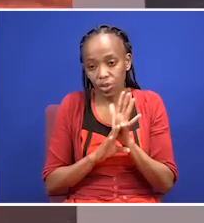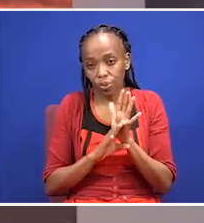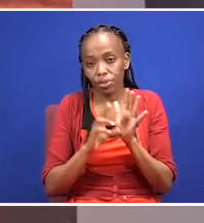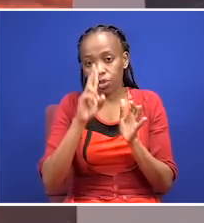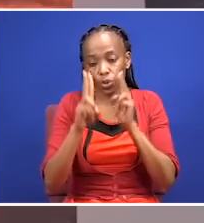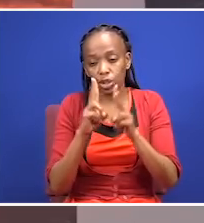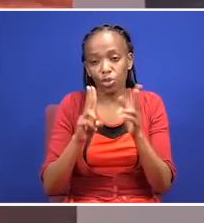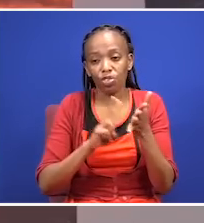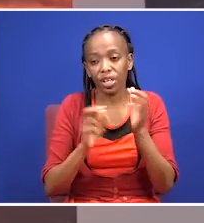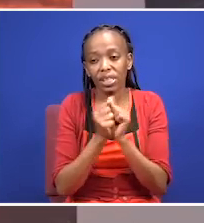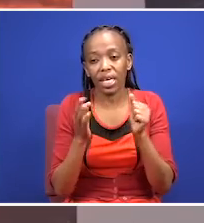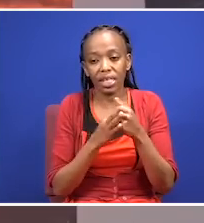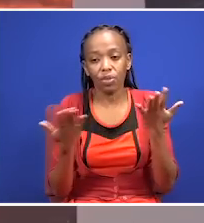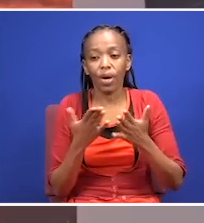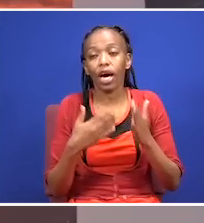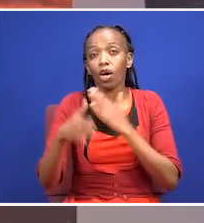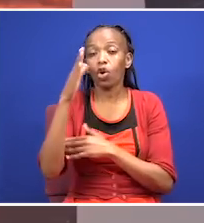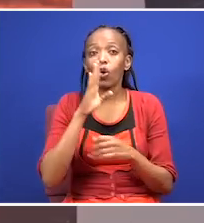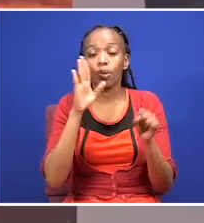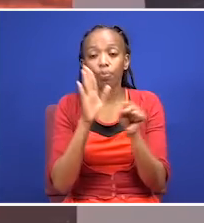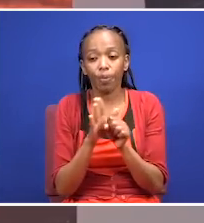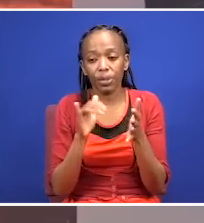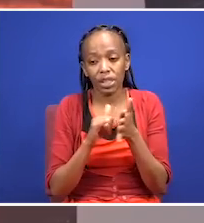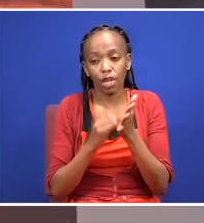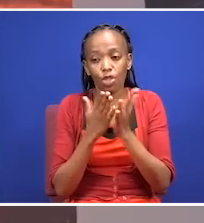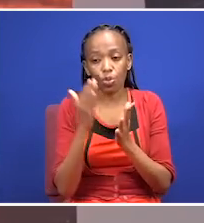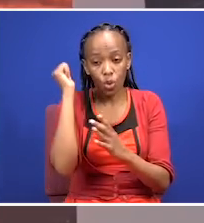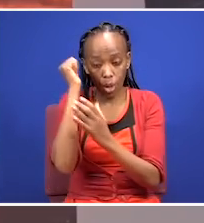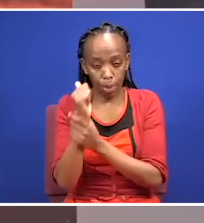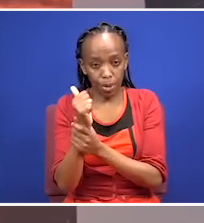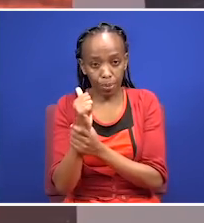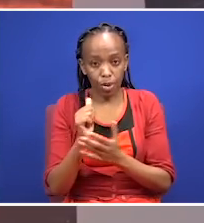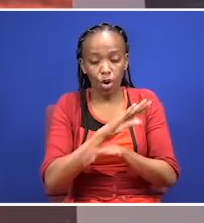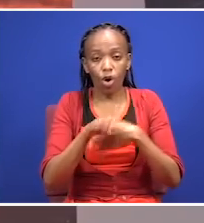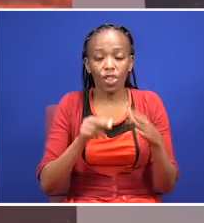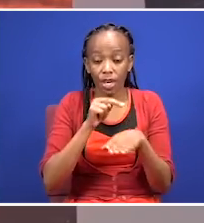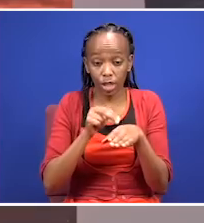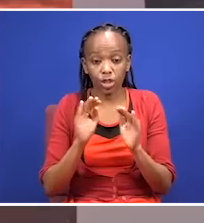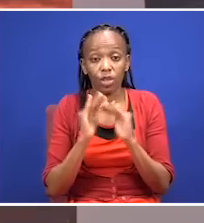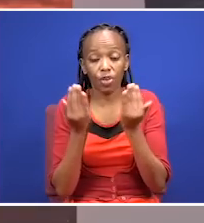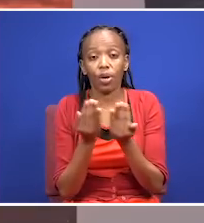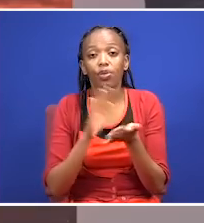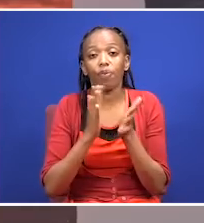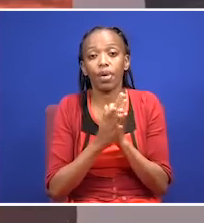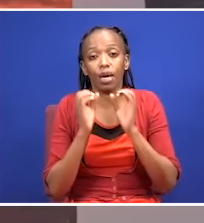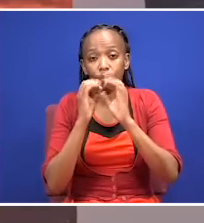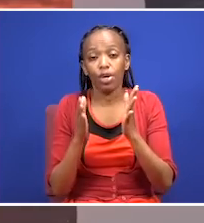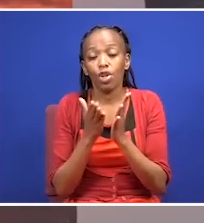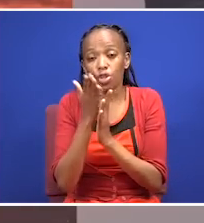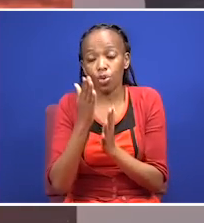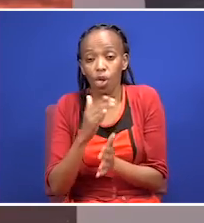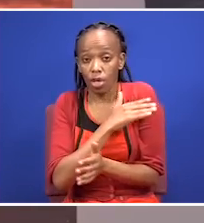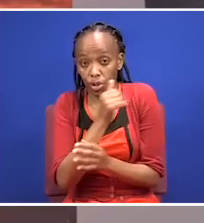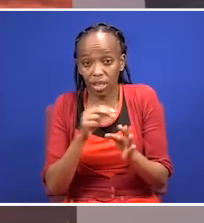18 where god promised that through abraham all nations of the world would be blessed through joseph